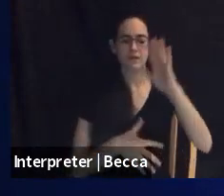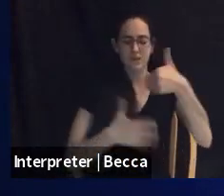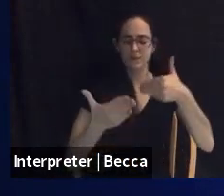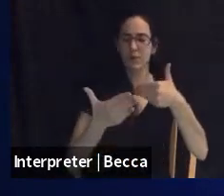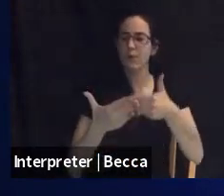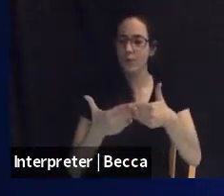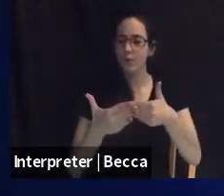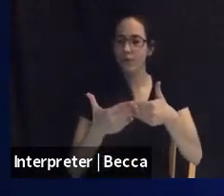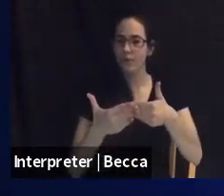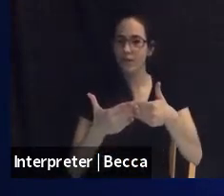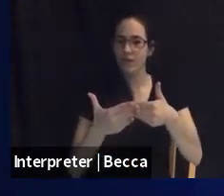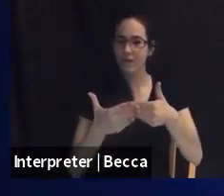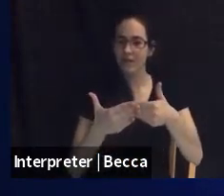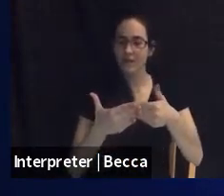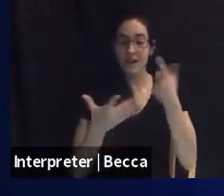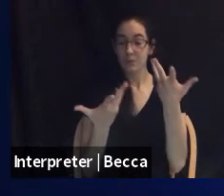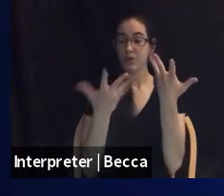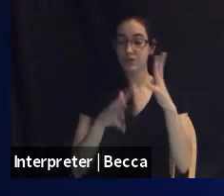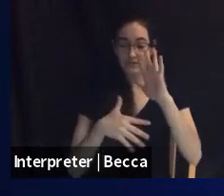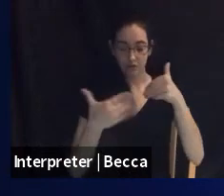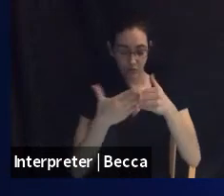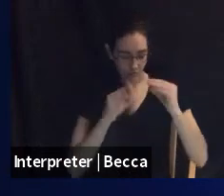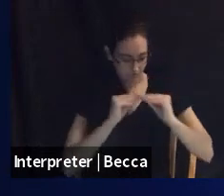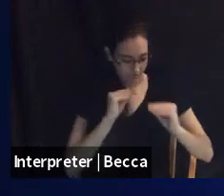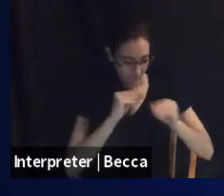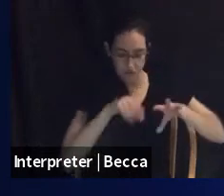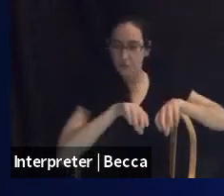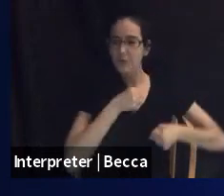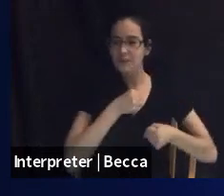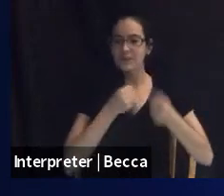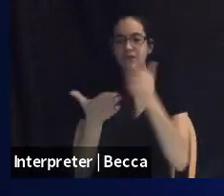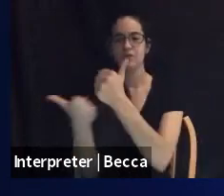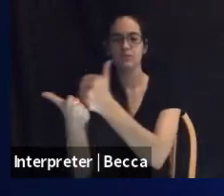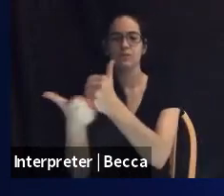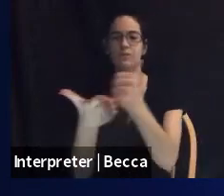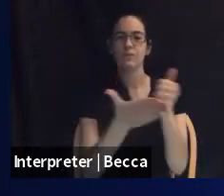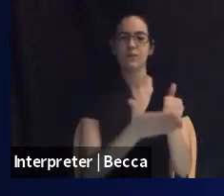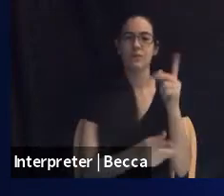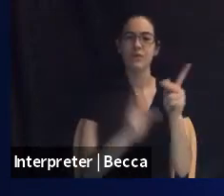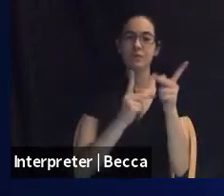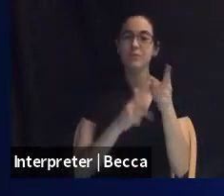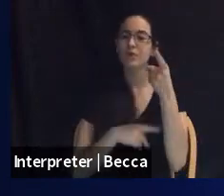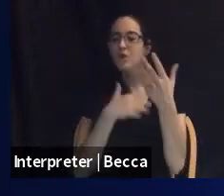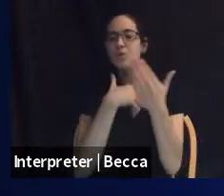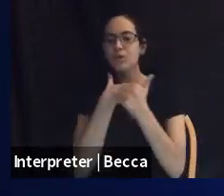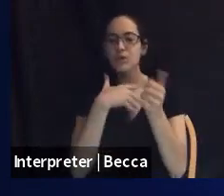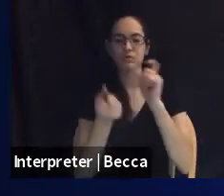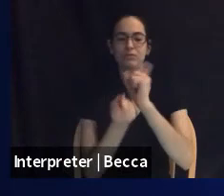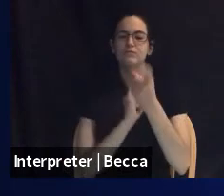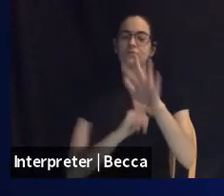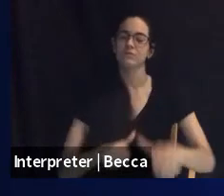you're whole, to help make others whole. You were called to change your